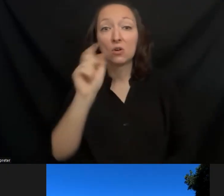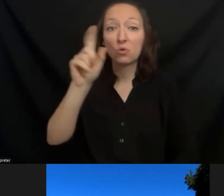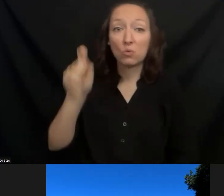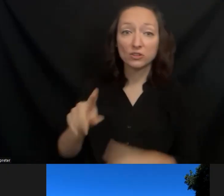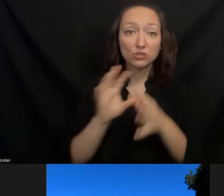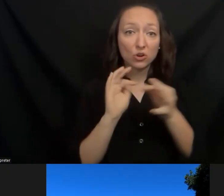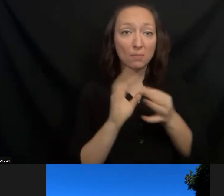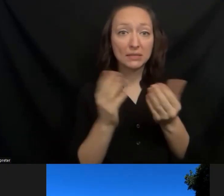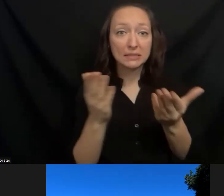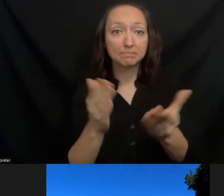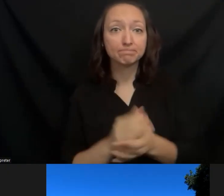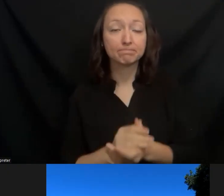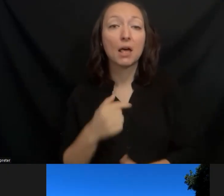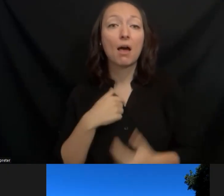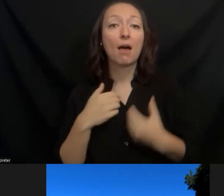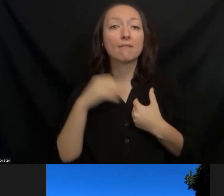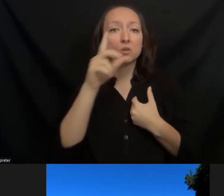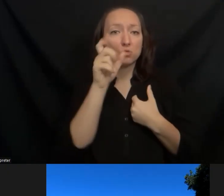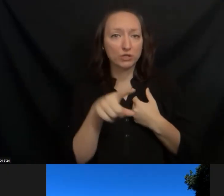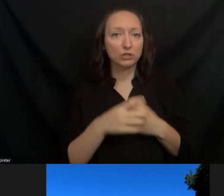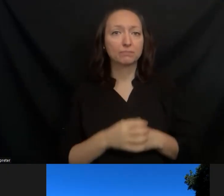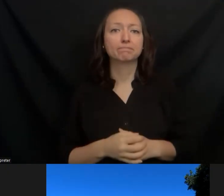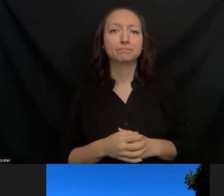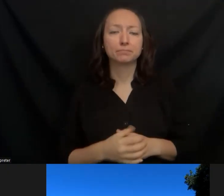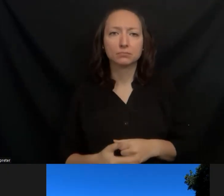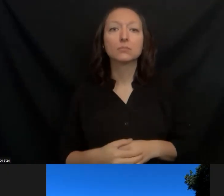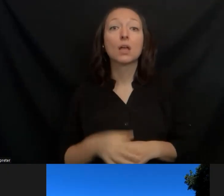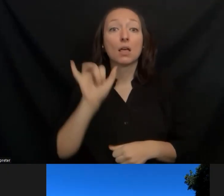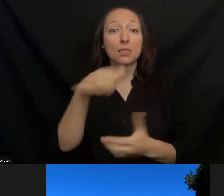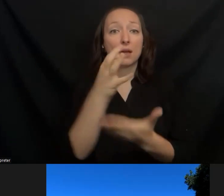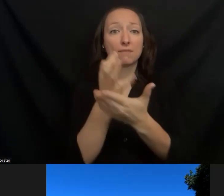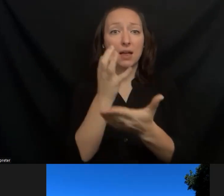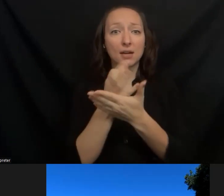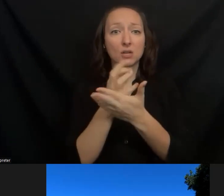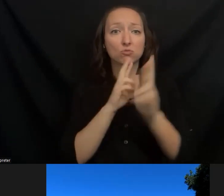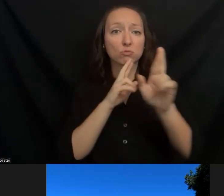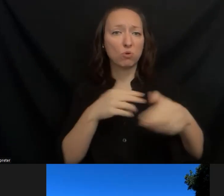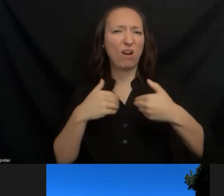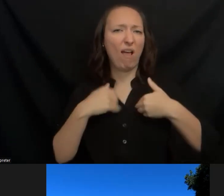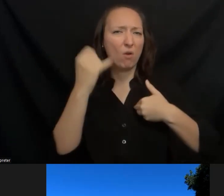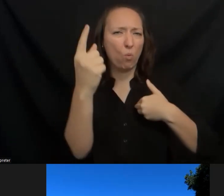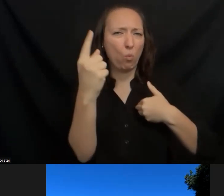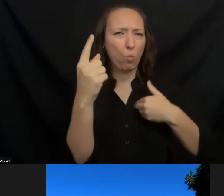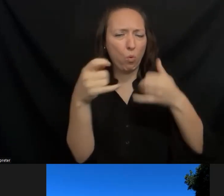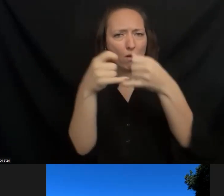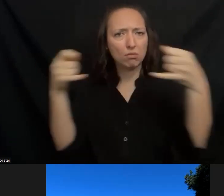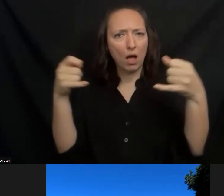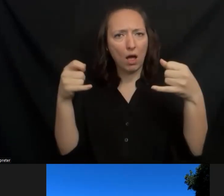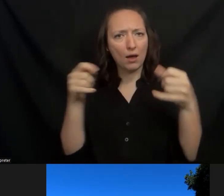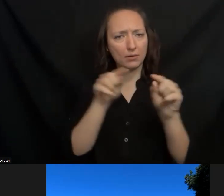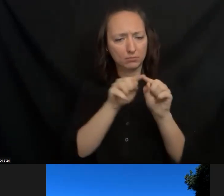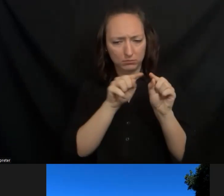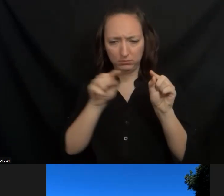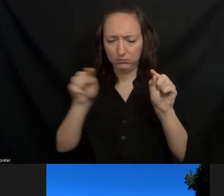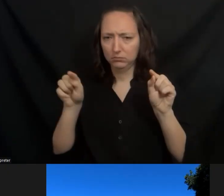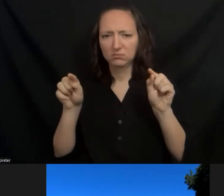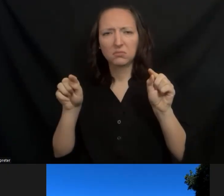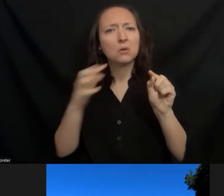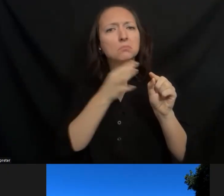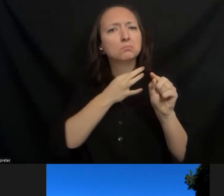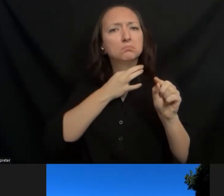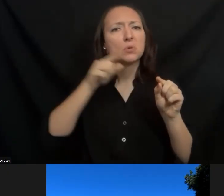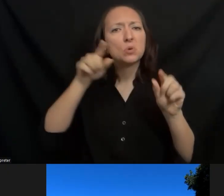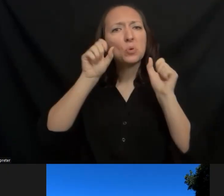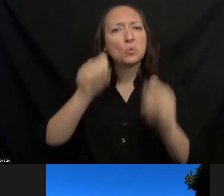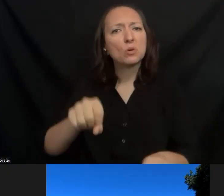I do have a question. There was one line on the finance report that I would like for you to give us some context